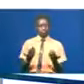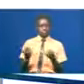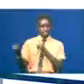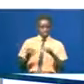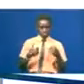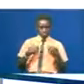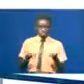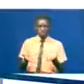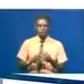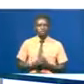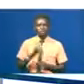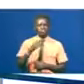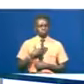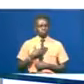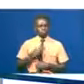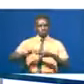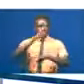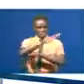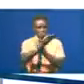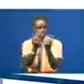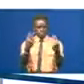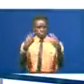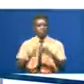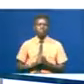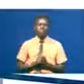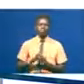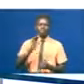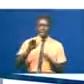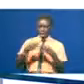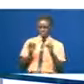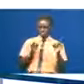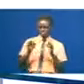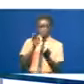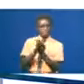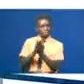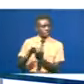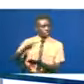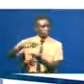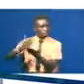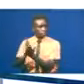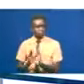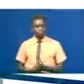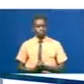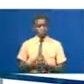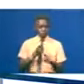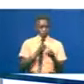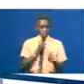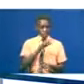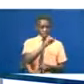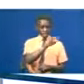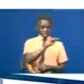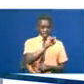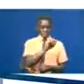How I would describe the banking sector in Kenya is coming from an MSMEs